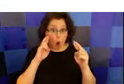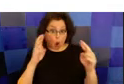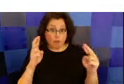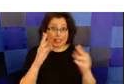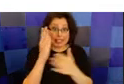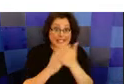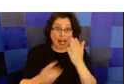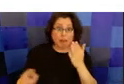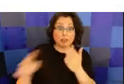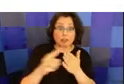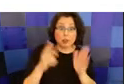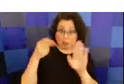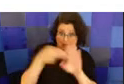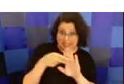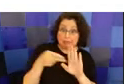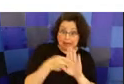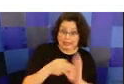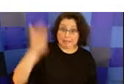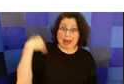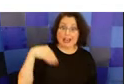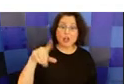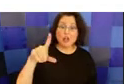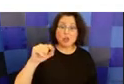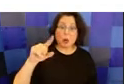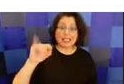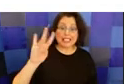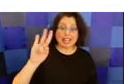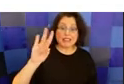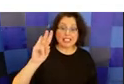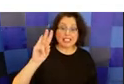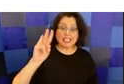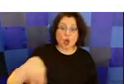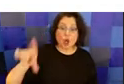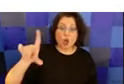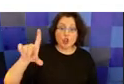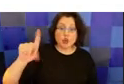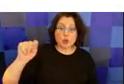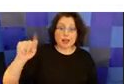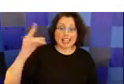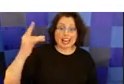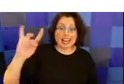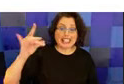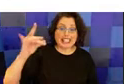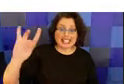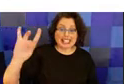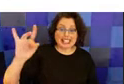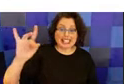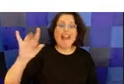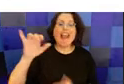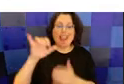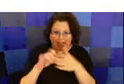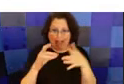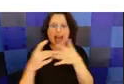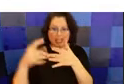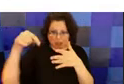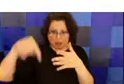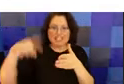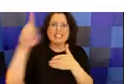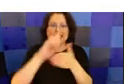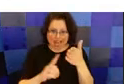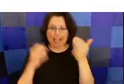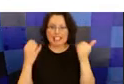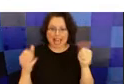that back in 2017, 2018, that led to the architectural design work we're doing now. We got a lot